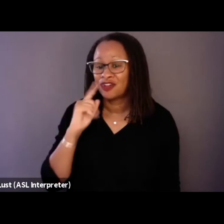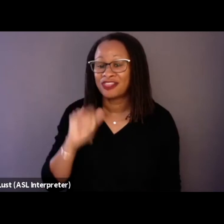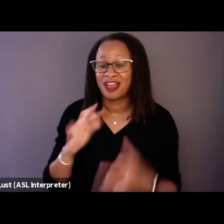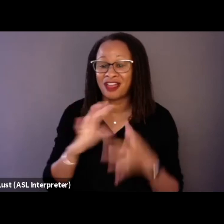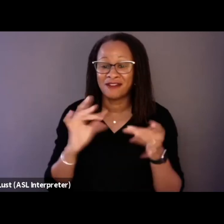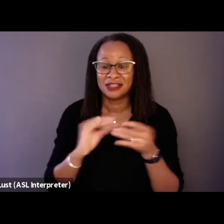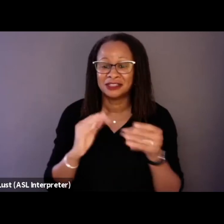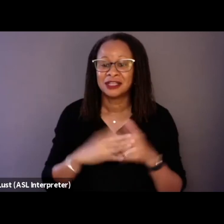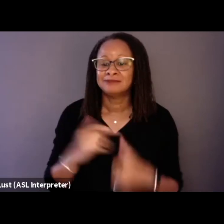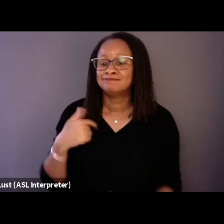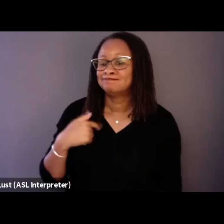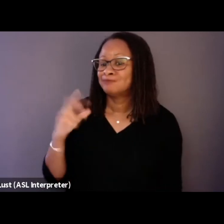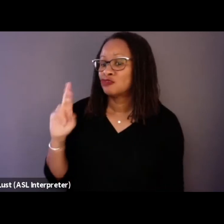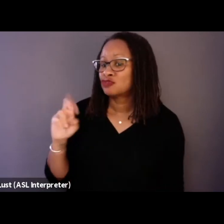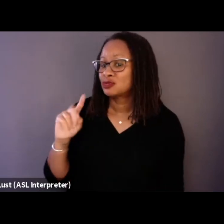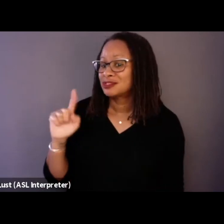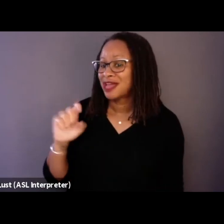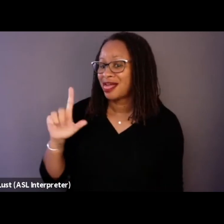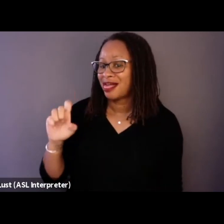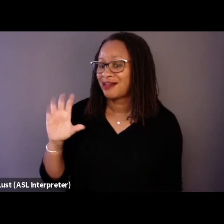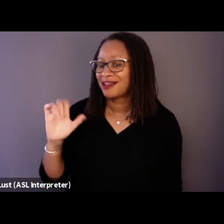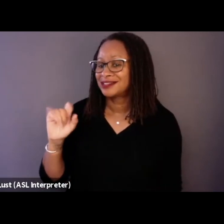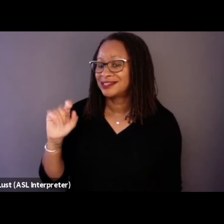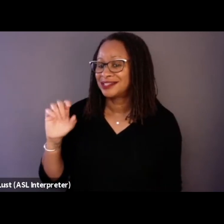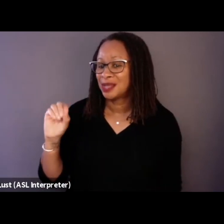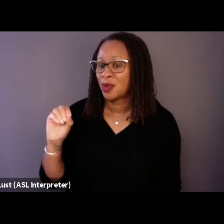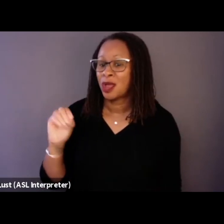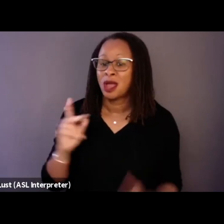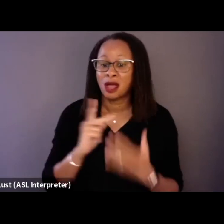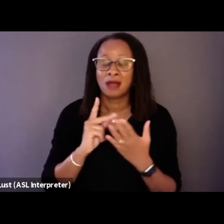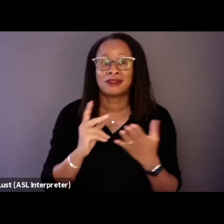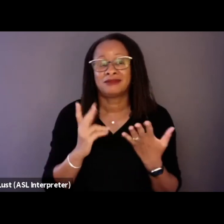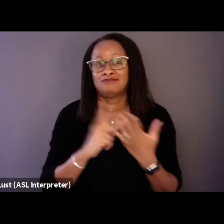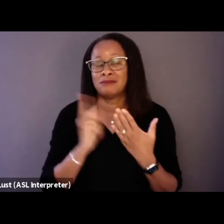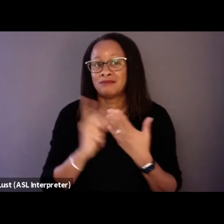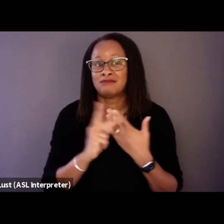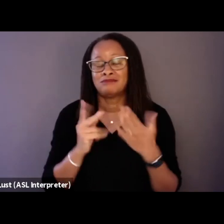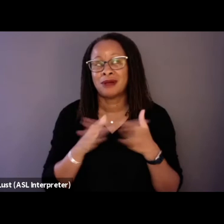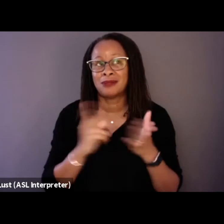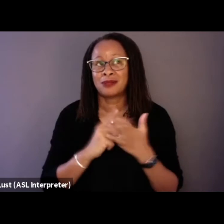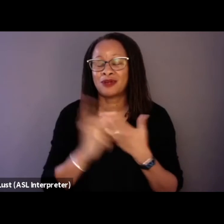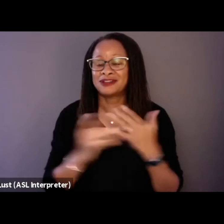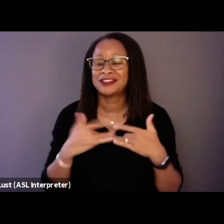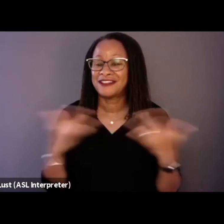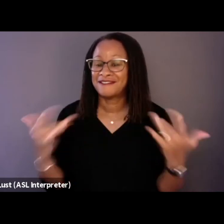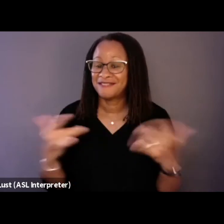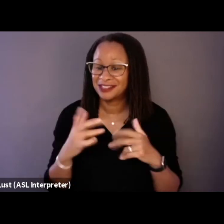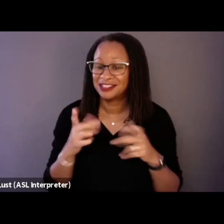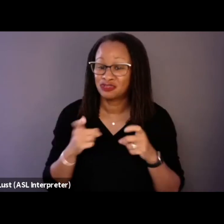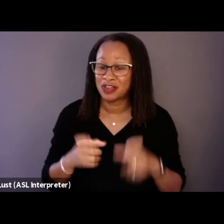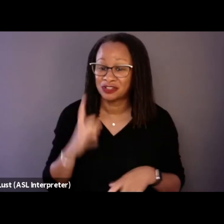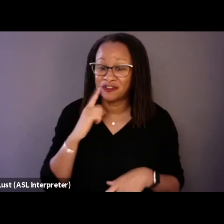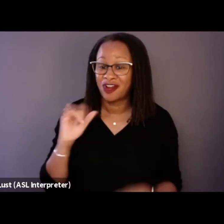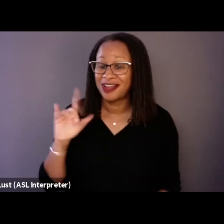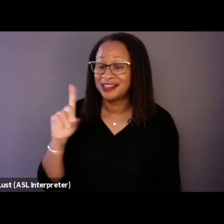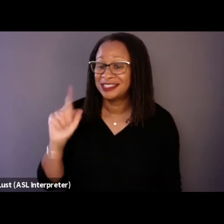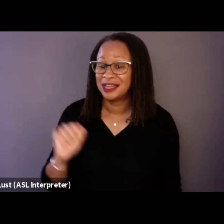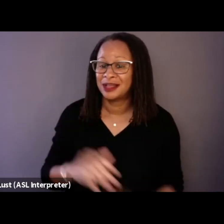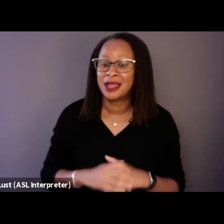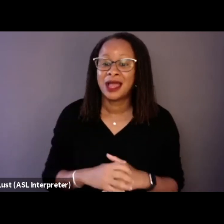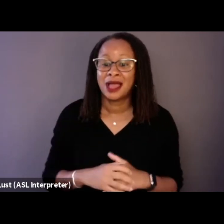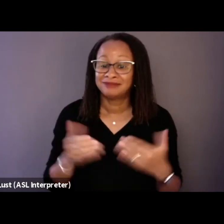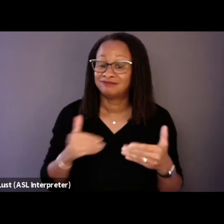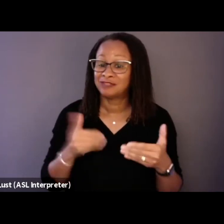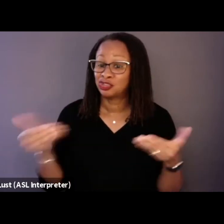Public Programs and Events Manager with IDA. I'm here to introduce our next conversation with the filmmakers of